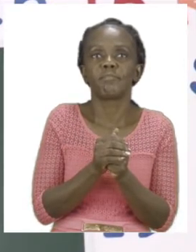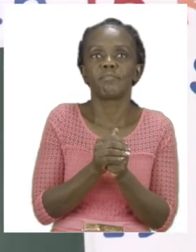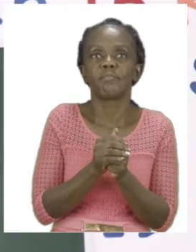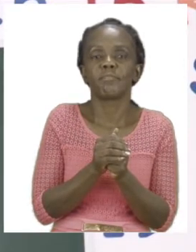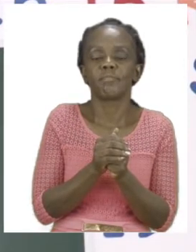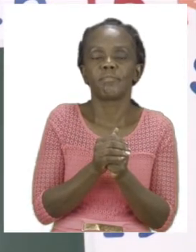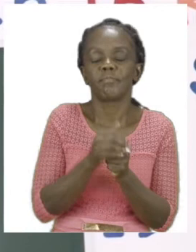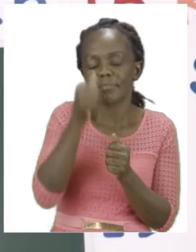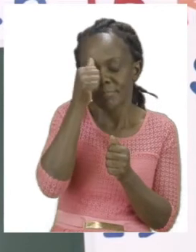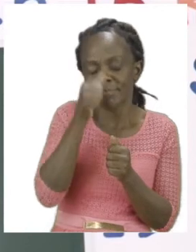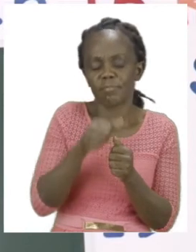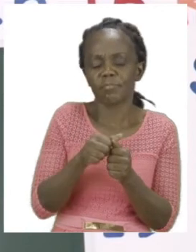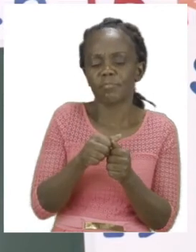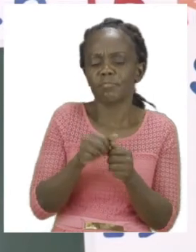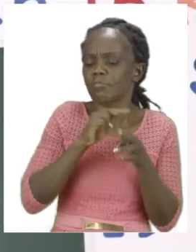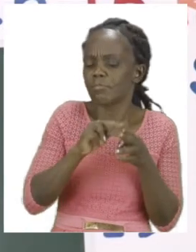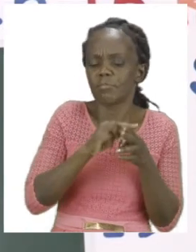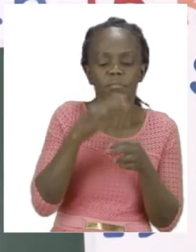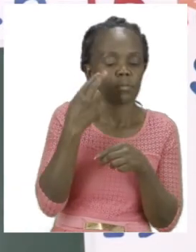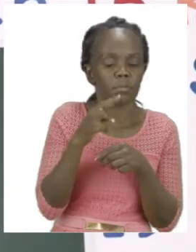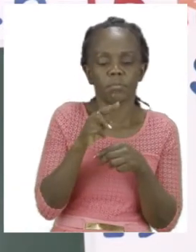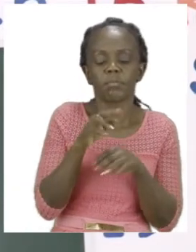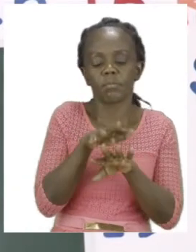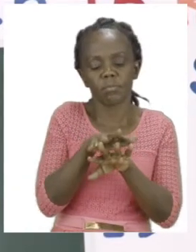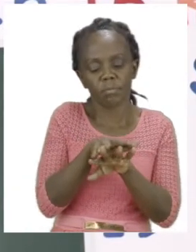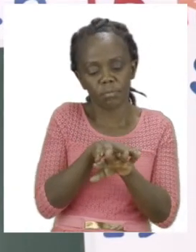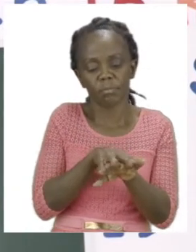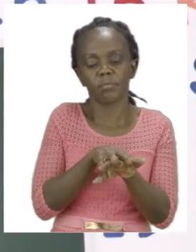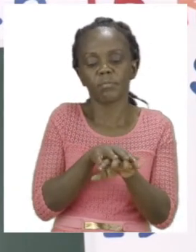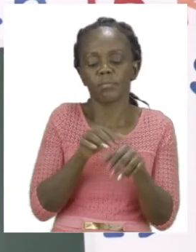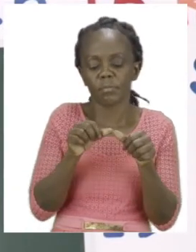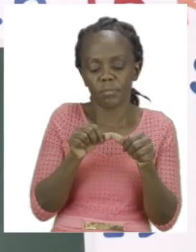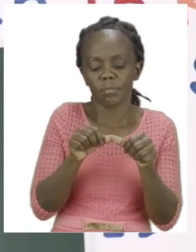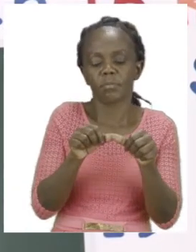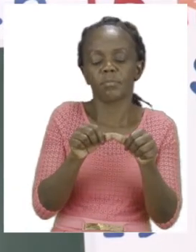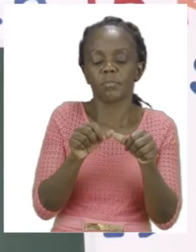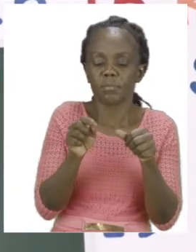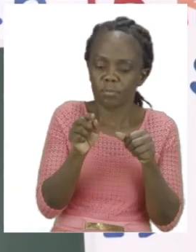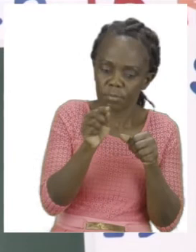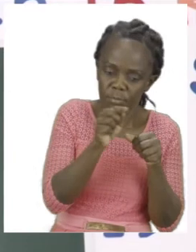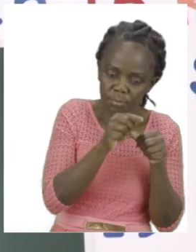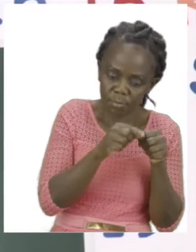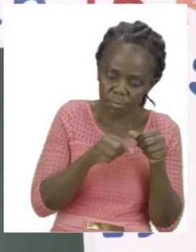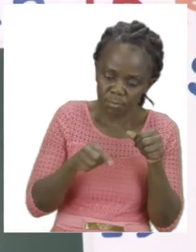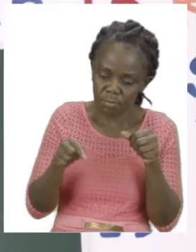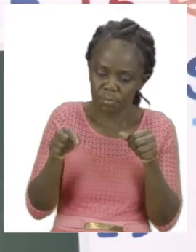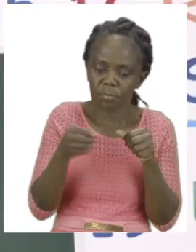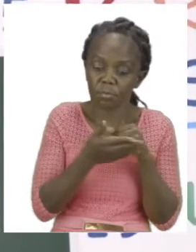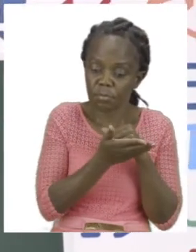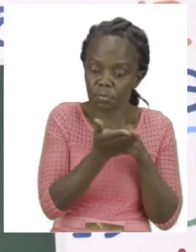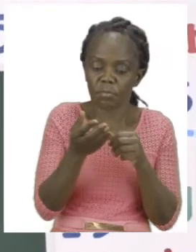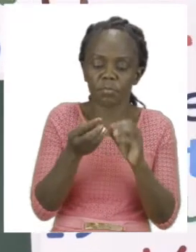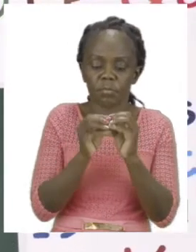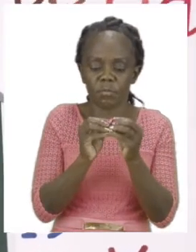boys and girls, so take your time. Now, I'm going to leave you to try and find the rest of